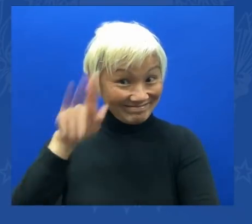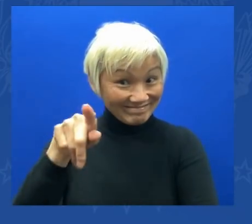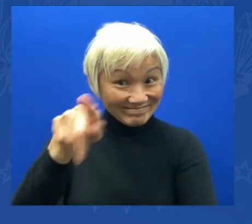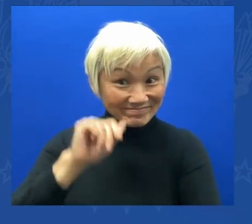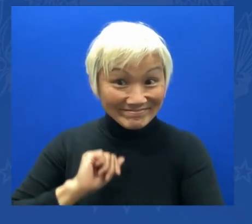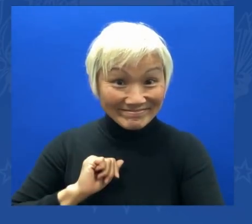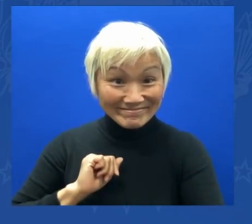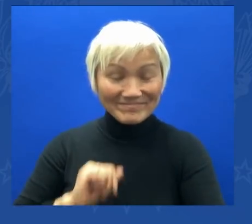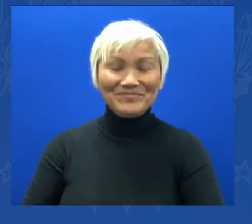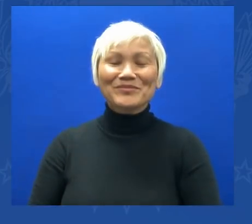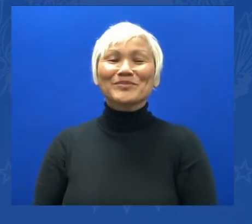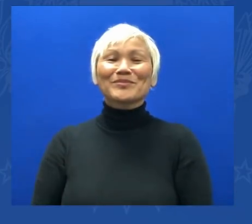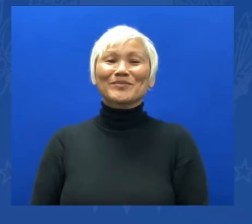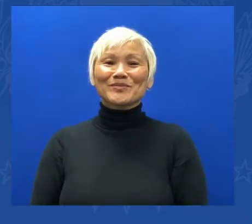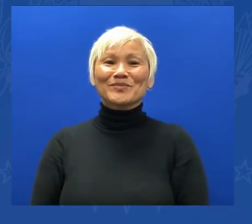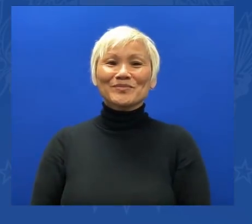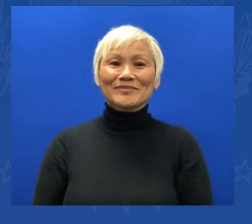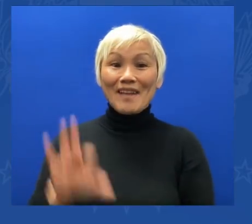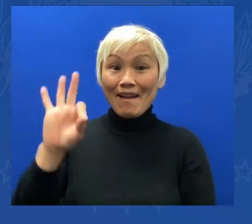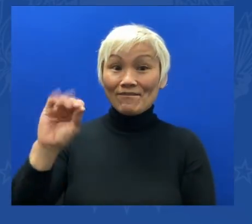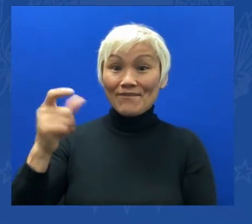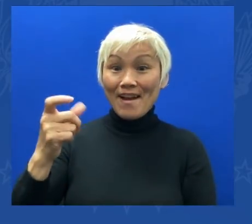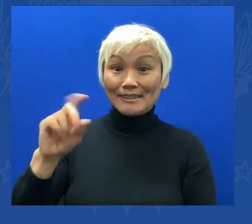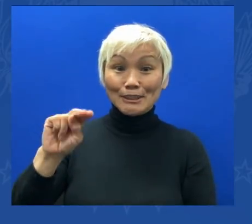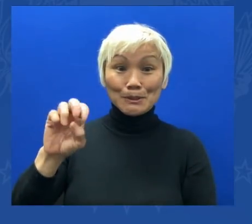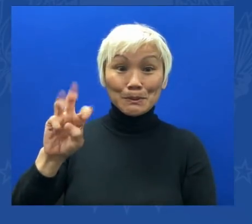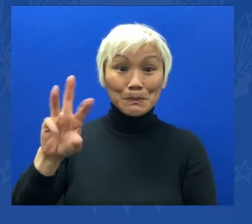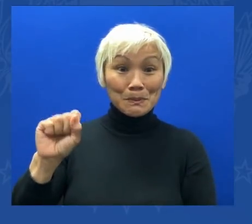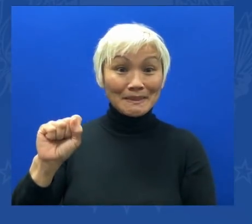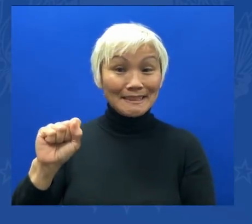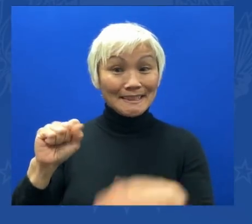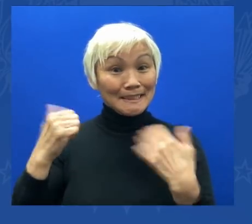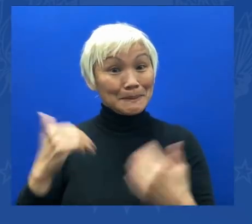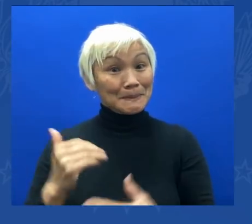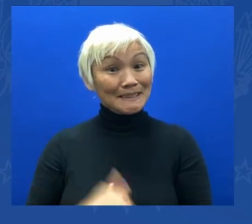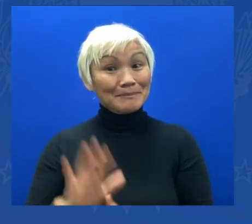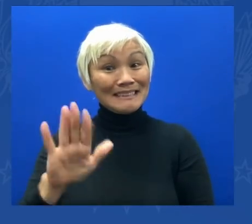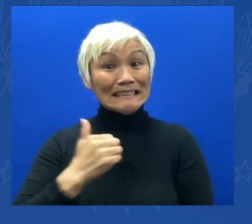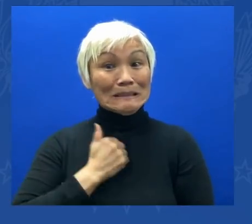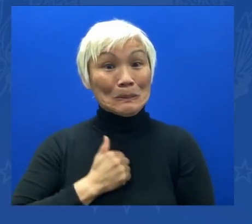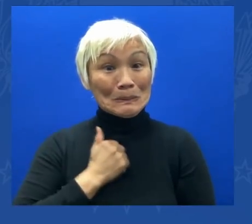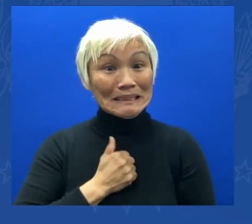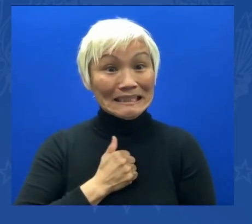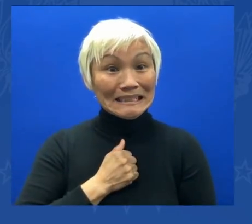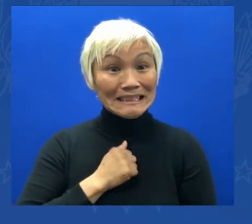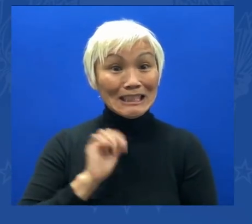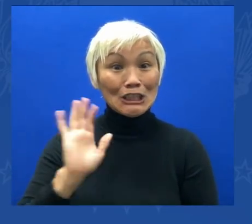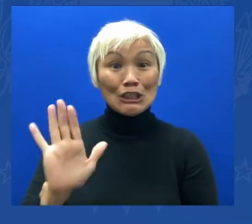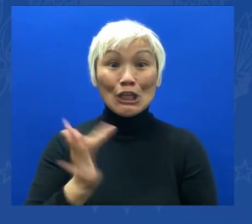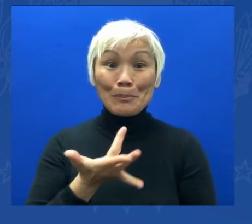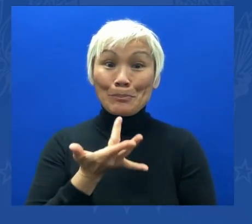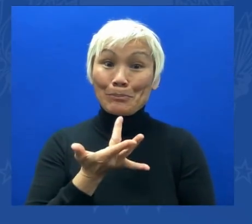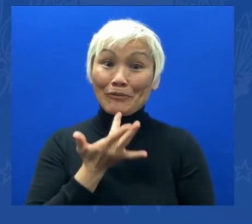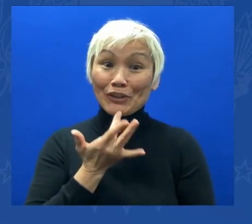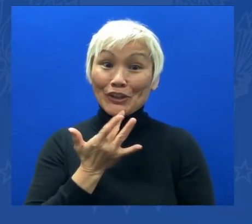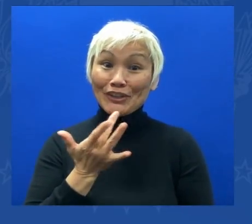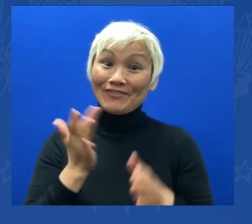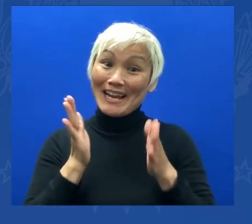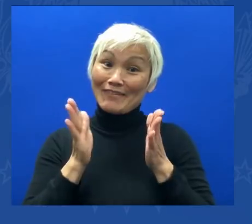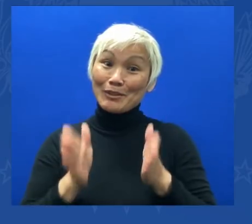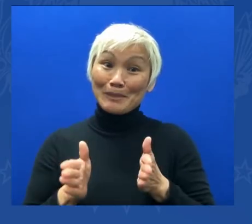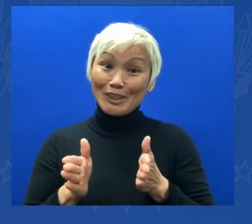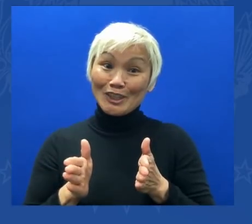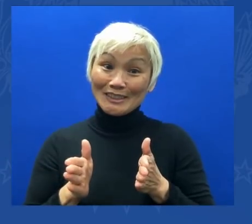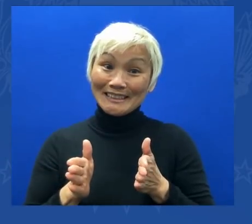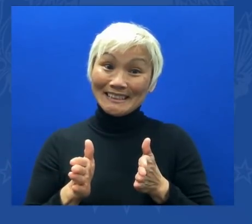Fox News, I'm really sorry your preferred candidate lost the last election. To make it up to you, I'm